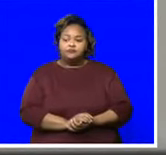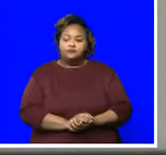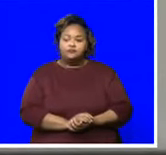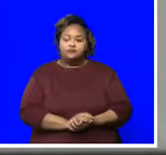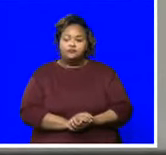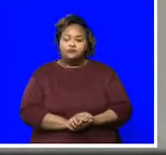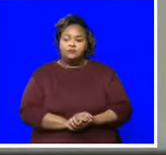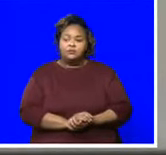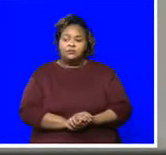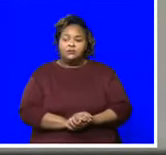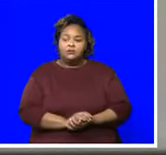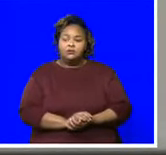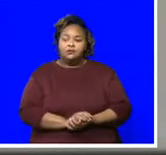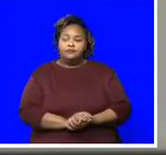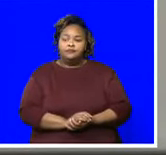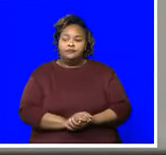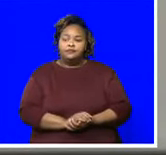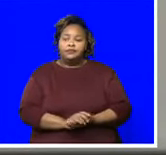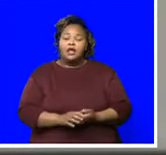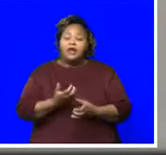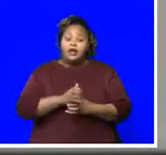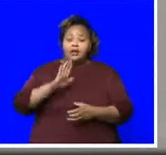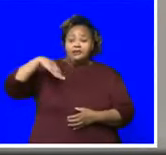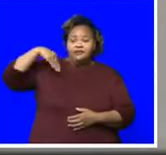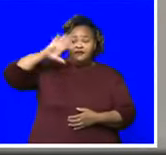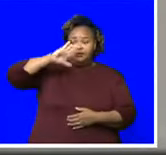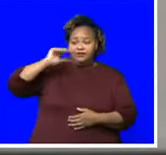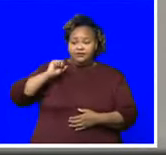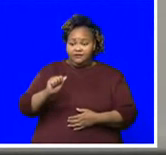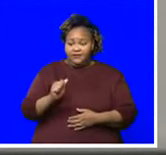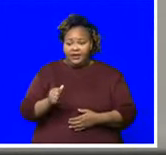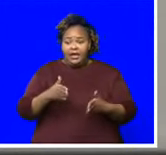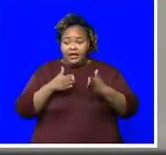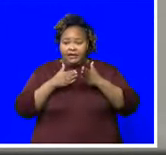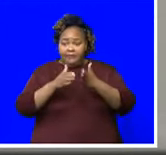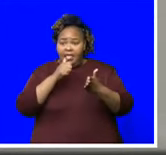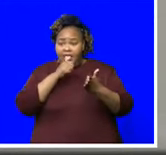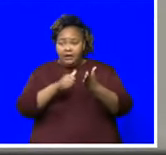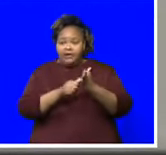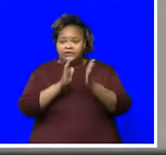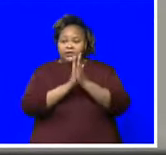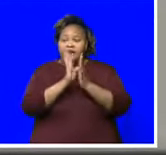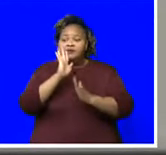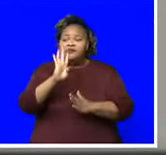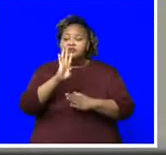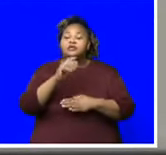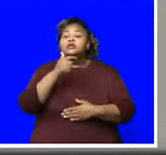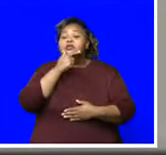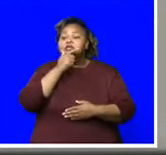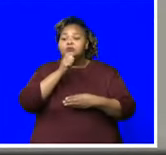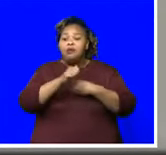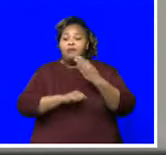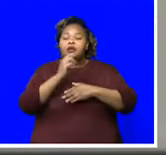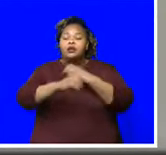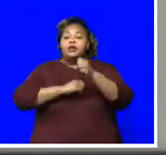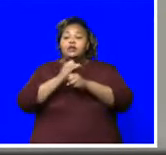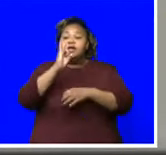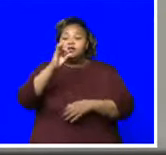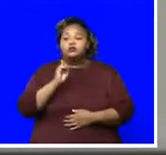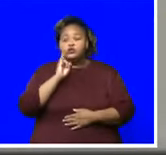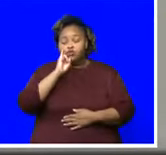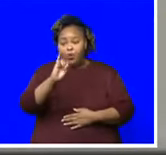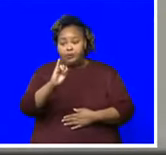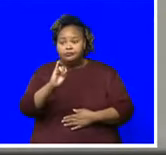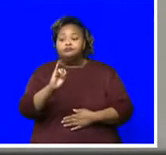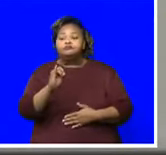that, the Department of Basic Education, in a letter dated 14th December 2021, wrote to the Minister of